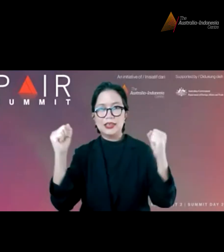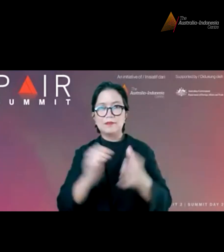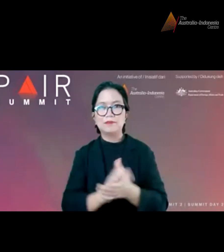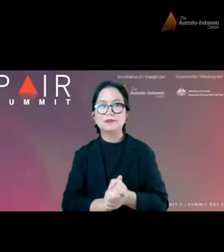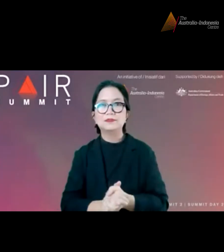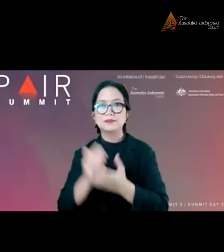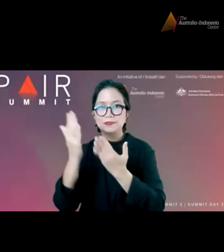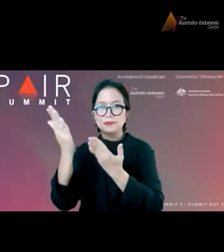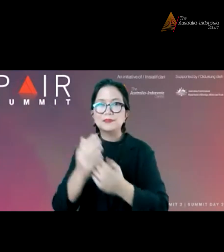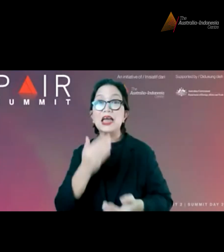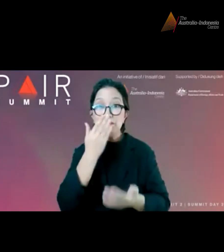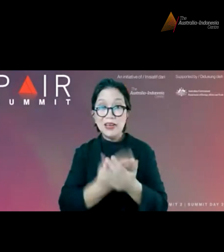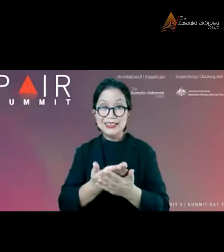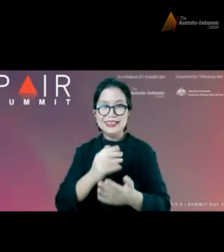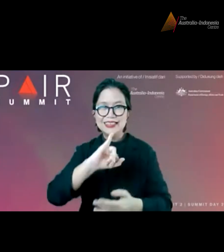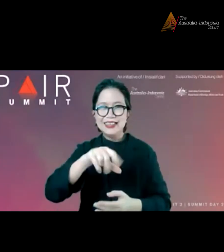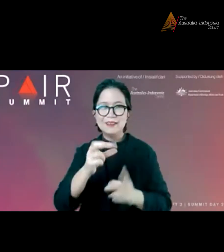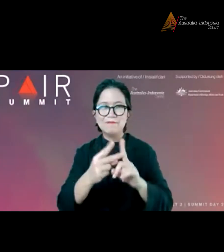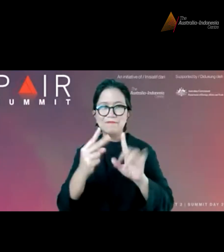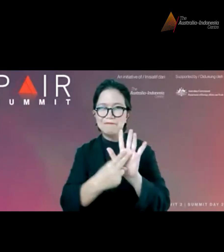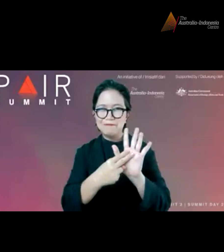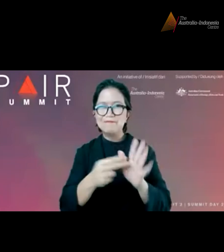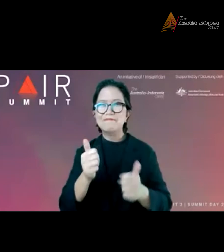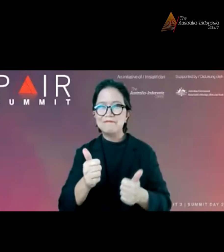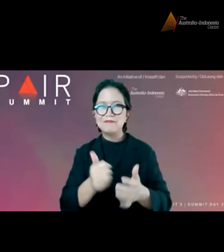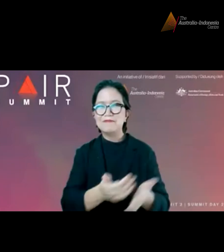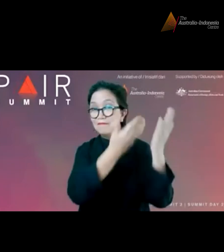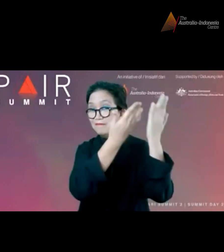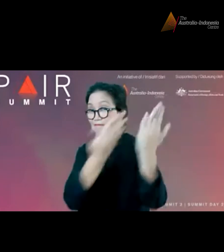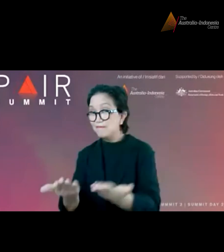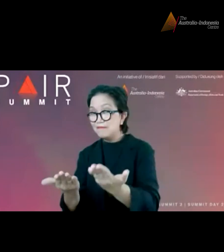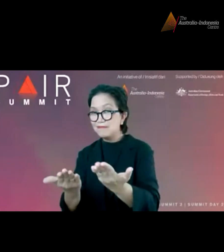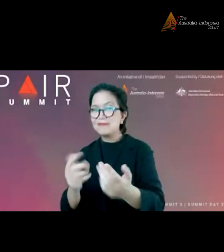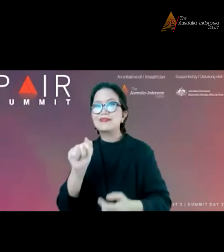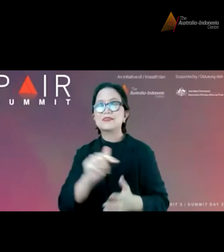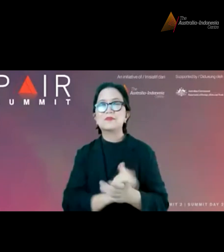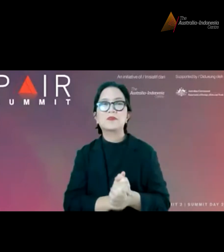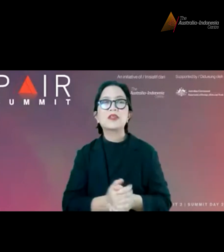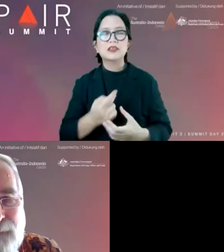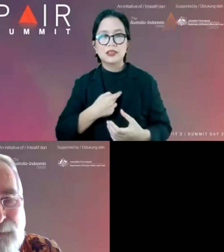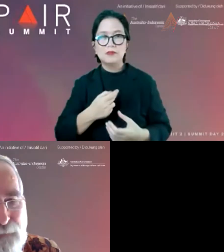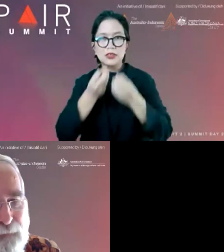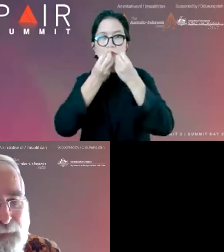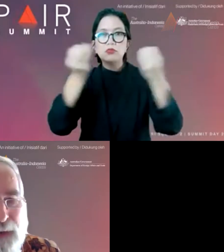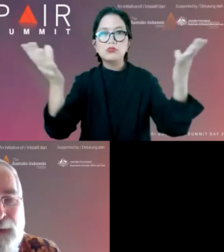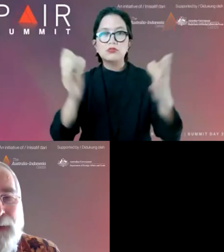available. And if we could now hear your thoughts on what we've learned today and what we can take out of it.